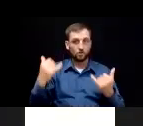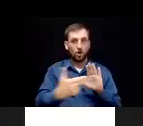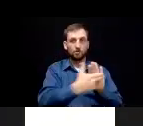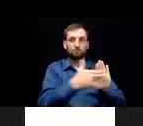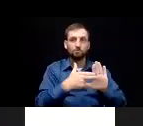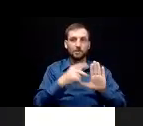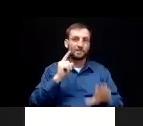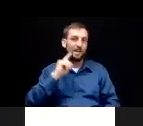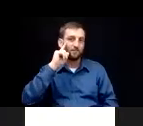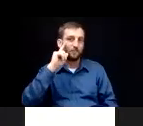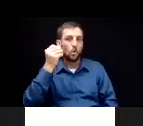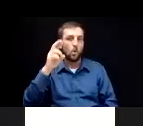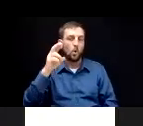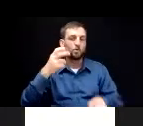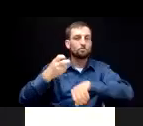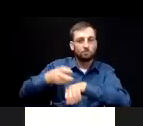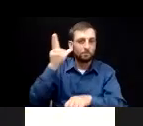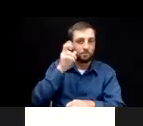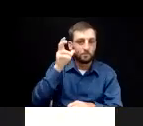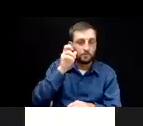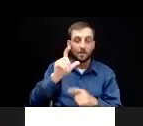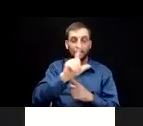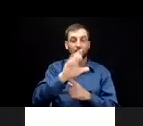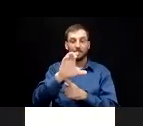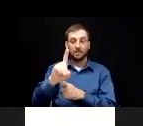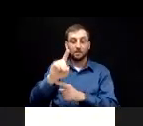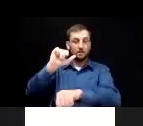or difficulty hearing. LCD was established by